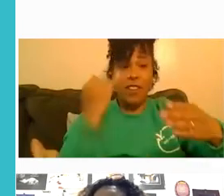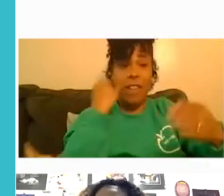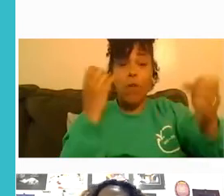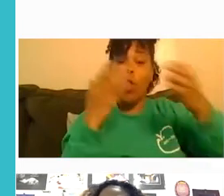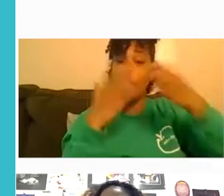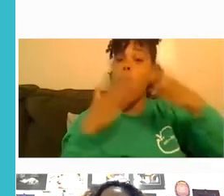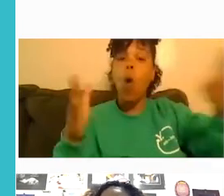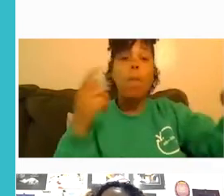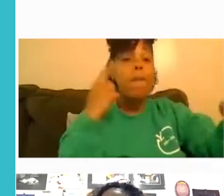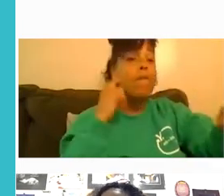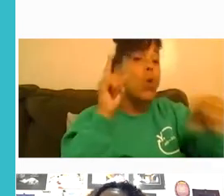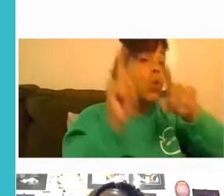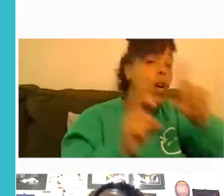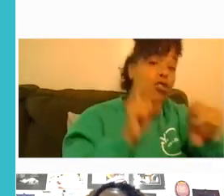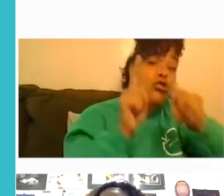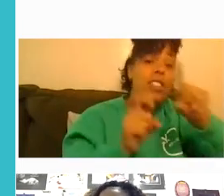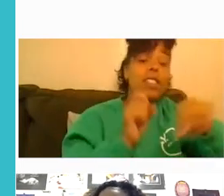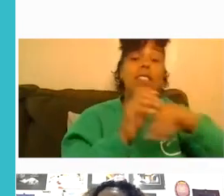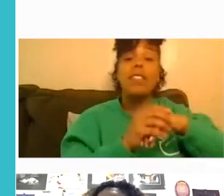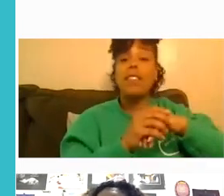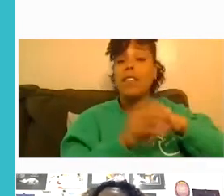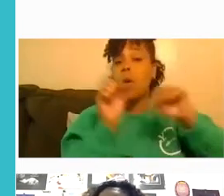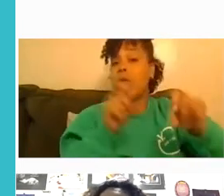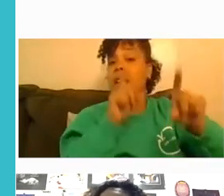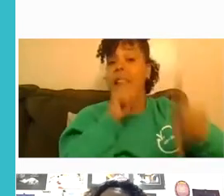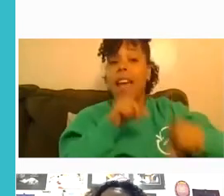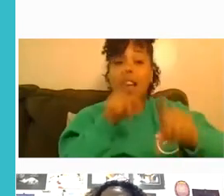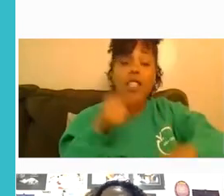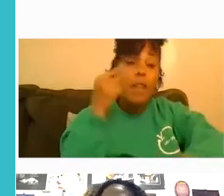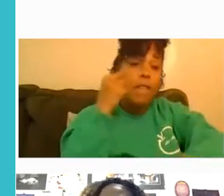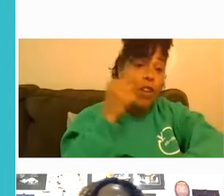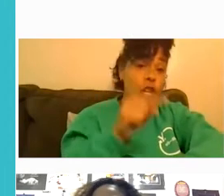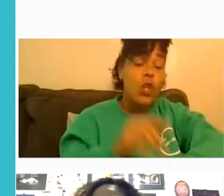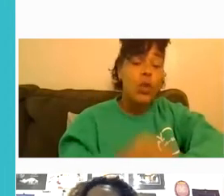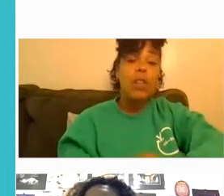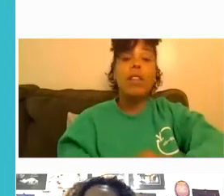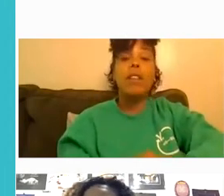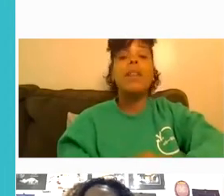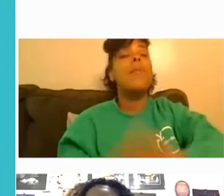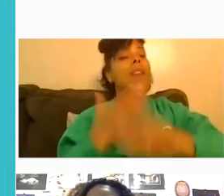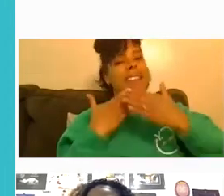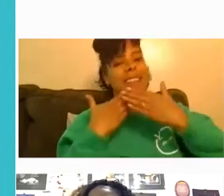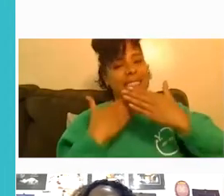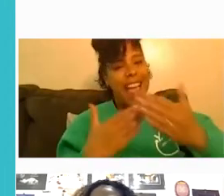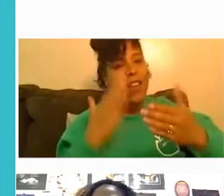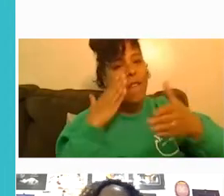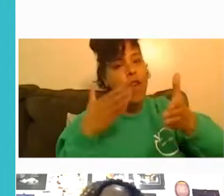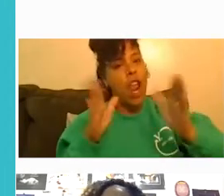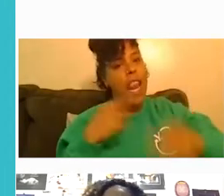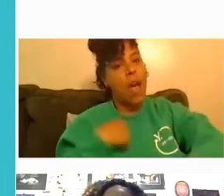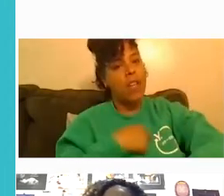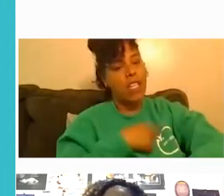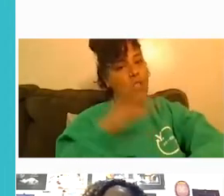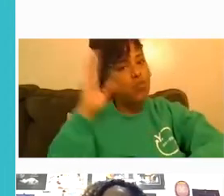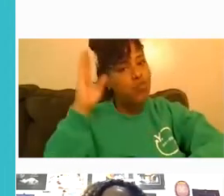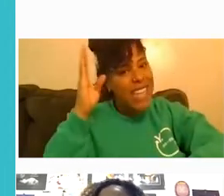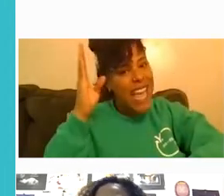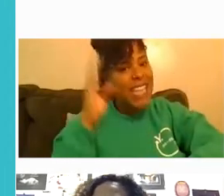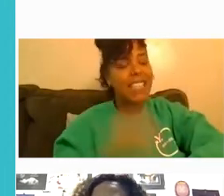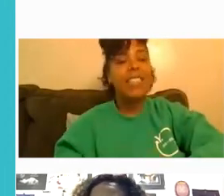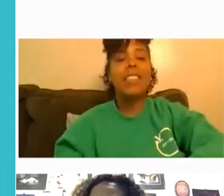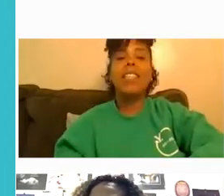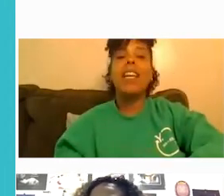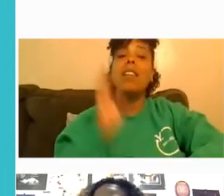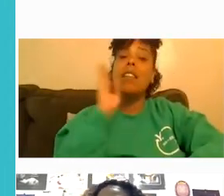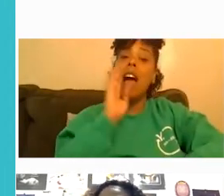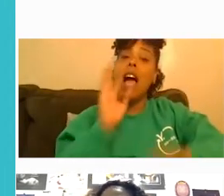questions, we can answer some questions for you. But I thank you for letting us present to you. And I will put my name and